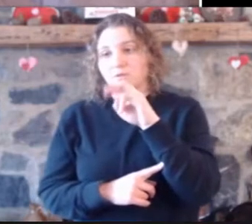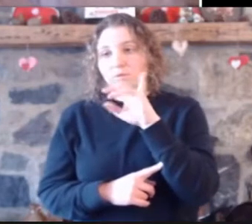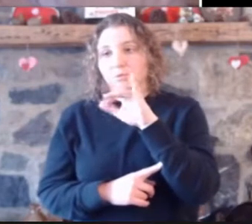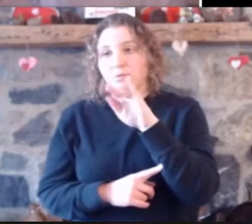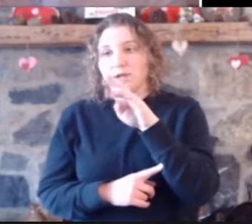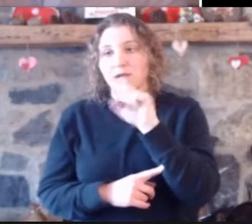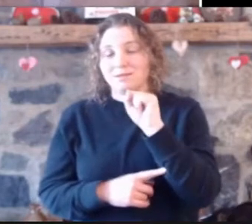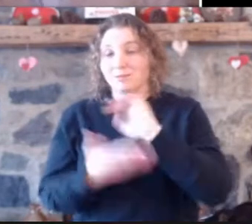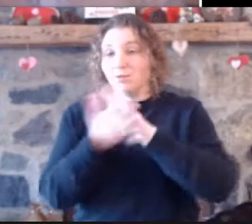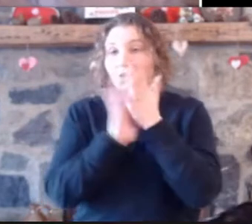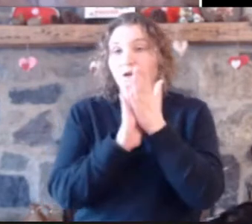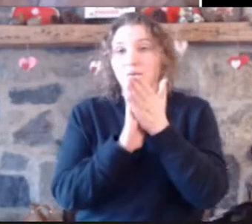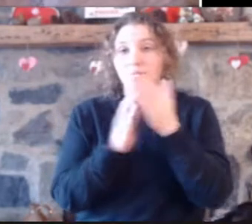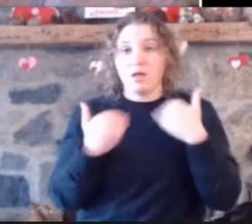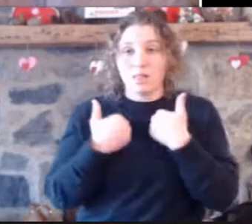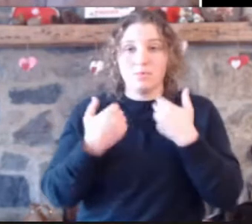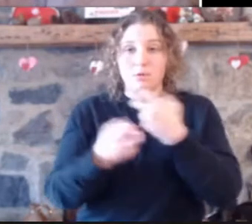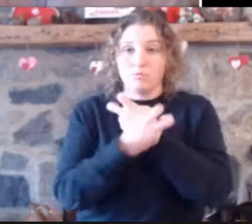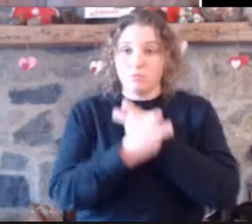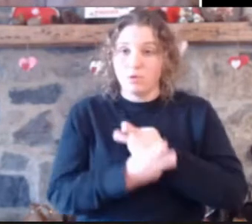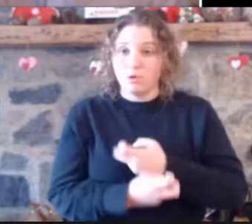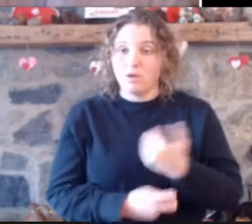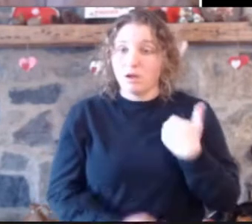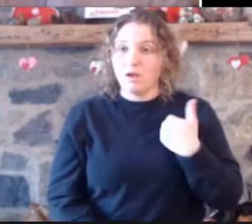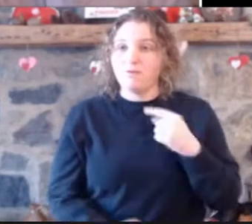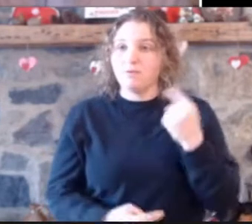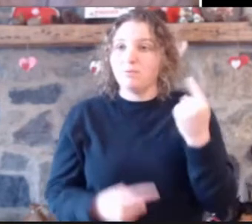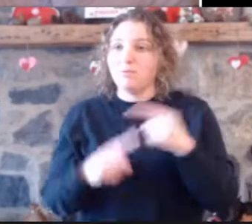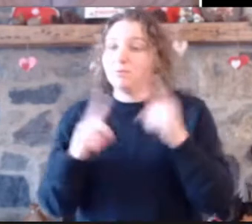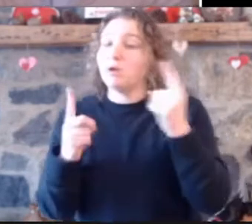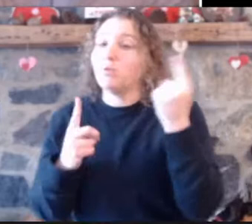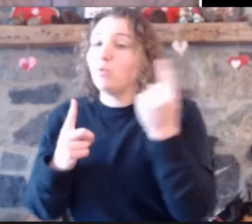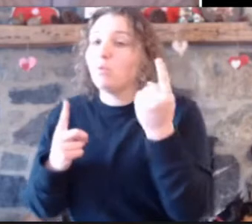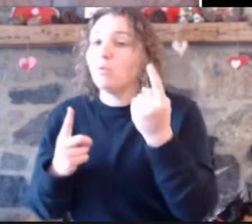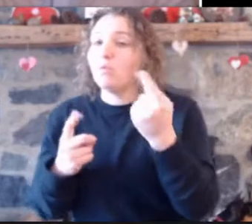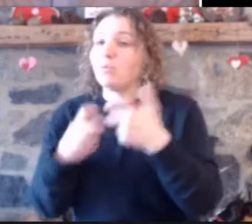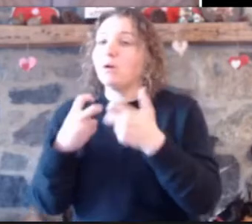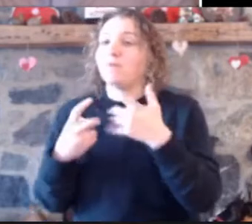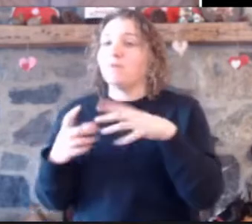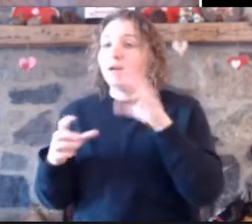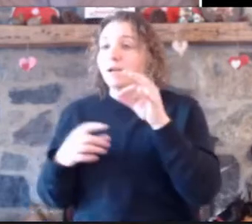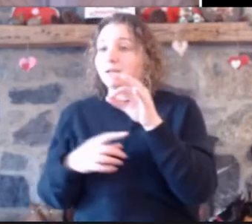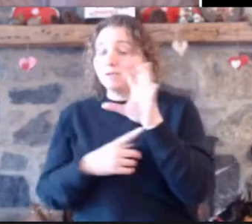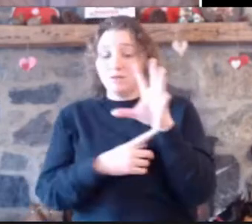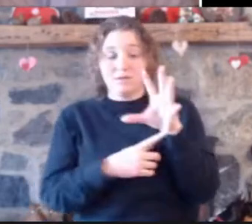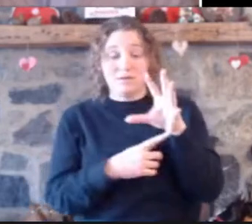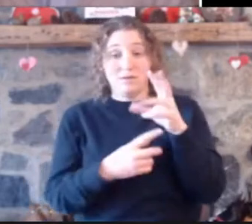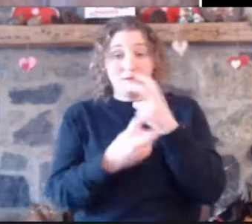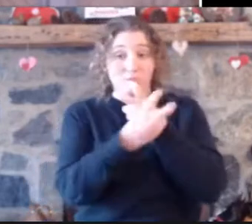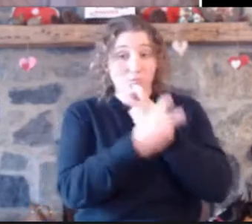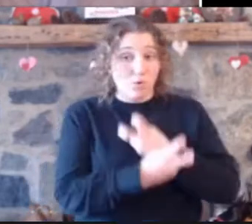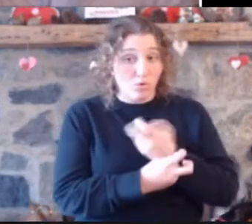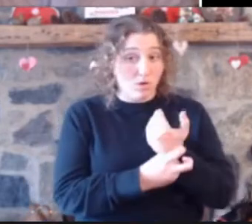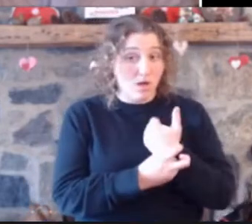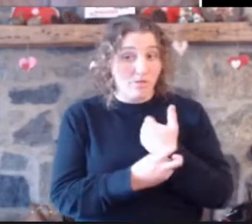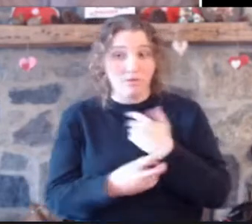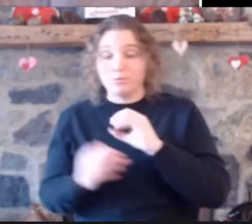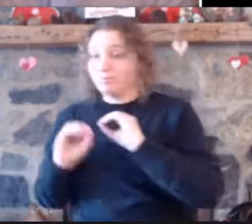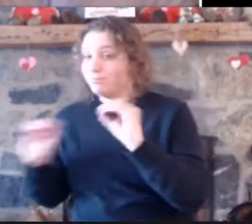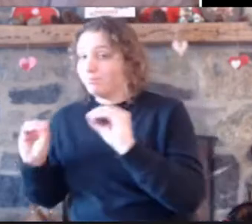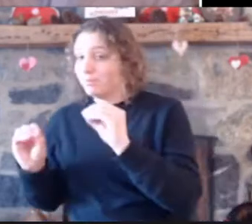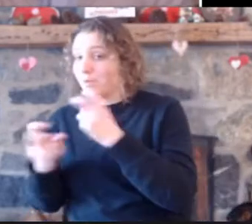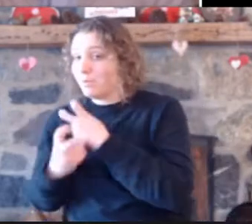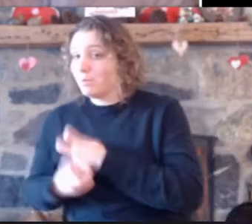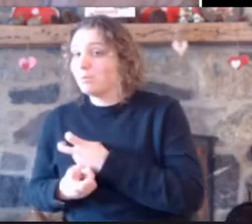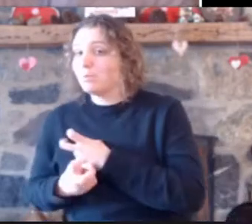into vertebrates. The problem is all we find in the fossils are vertebrates and invertebrates, but nothing in between. So we have this hopeful leap, but